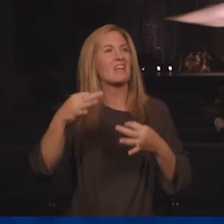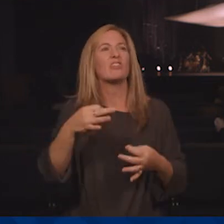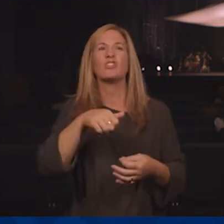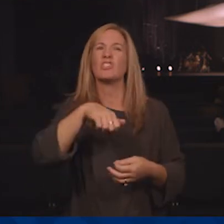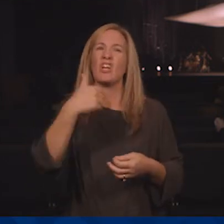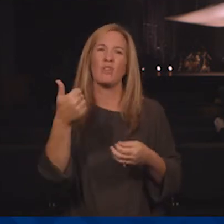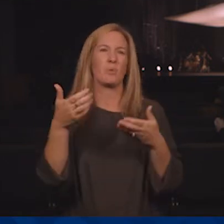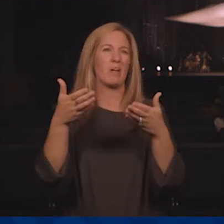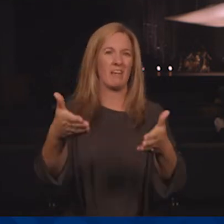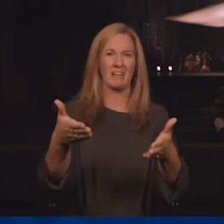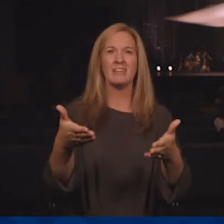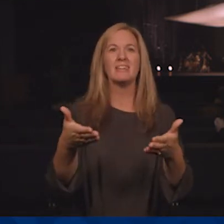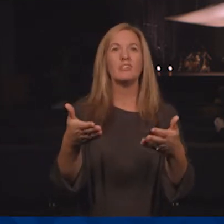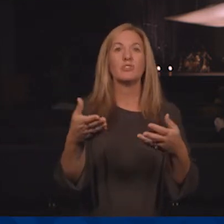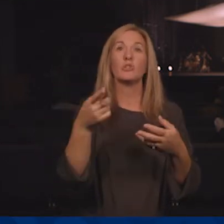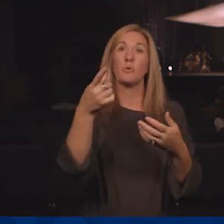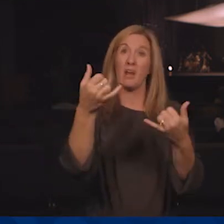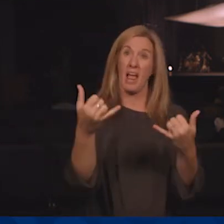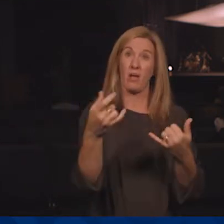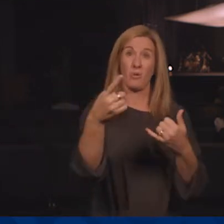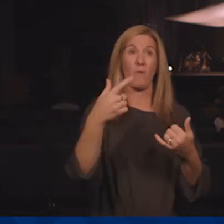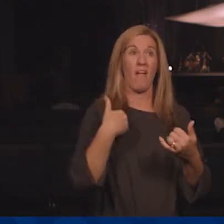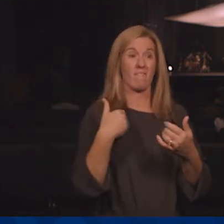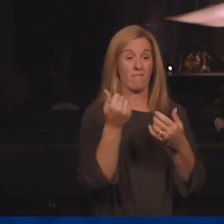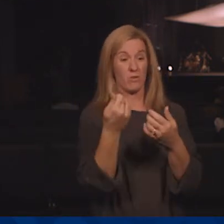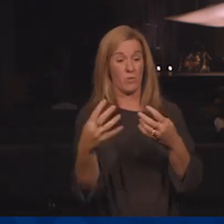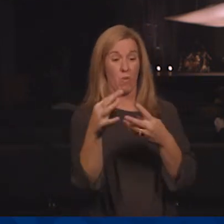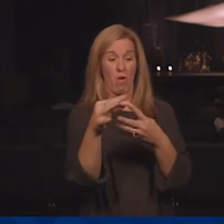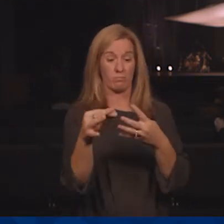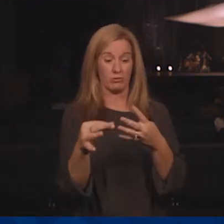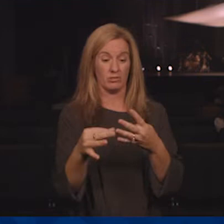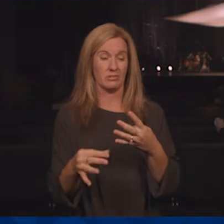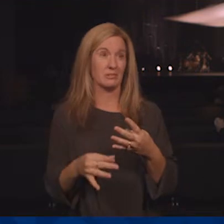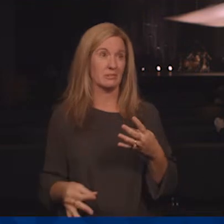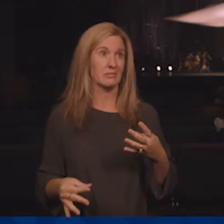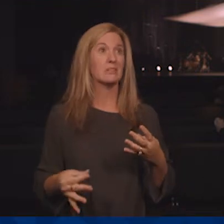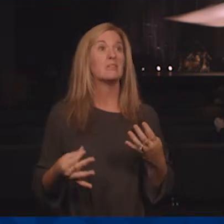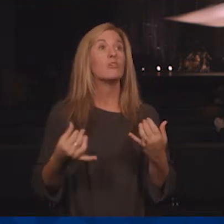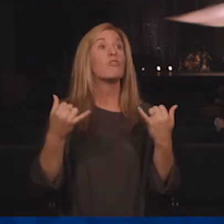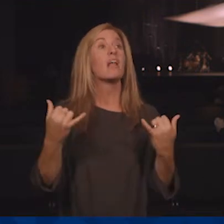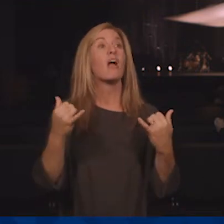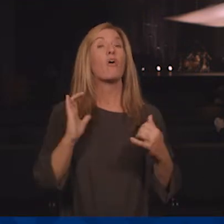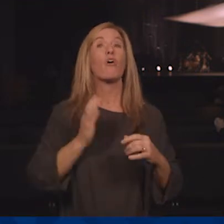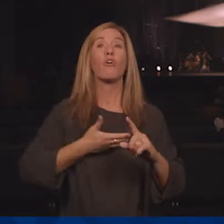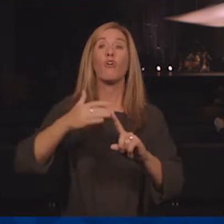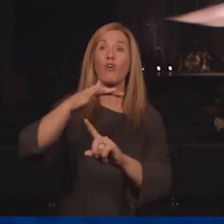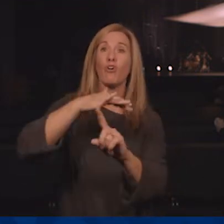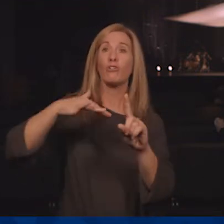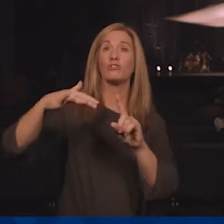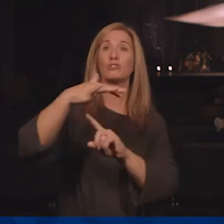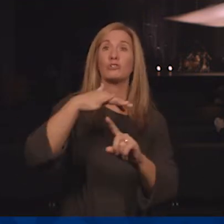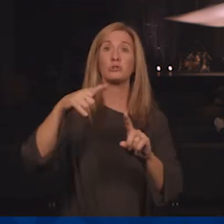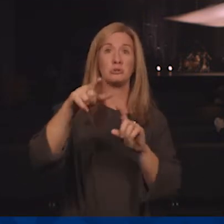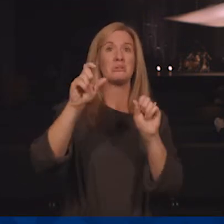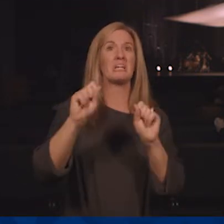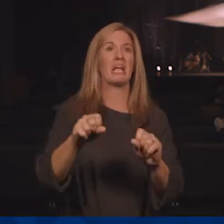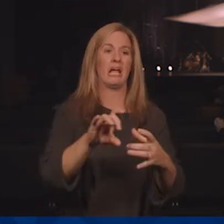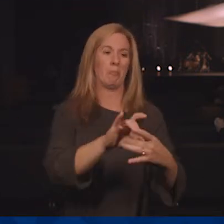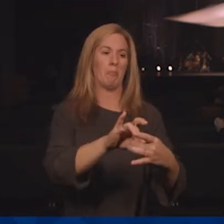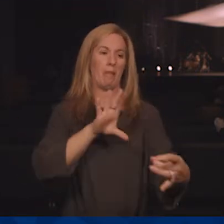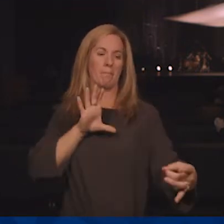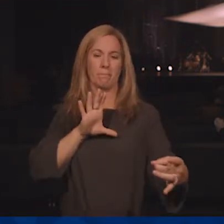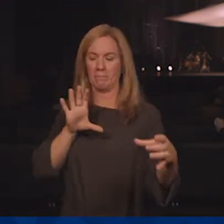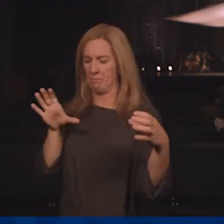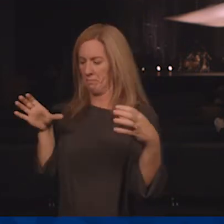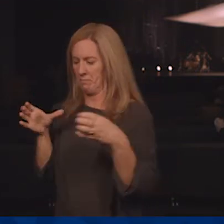you completely disengage and disconnect from the culture, right? You build a wall. You move everybody apart,